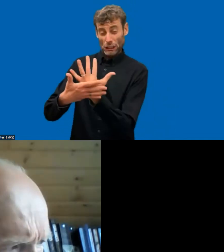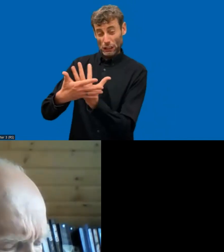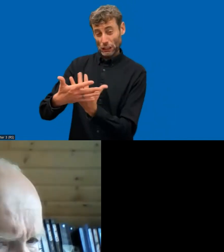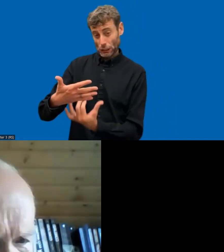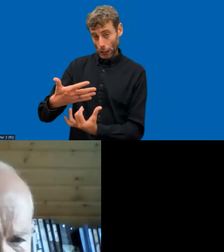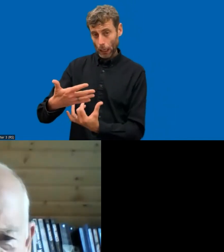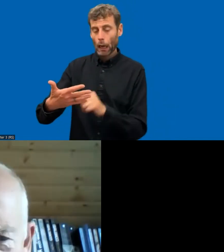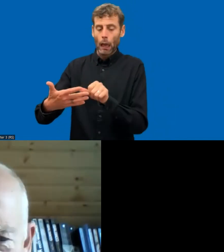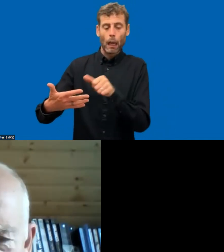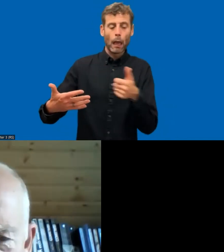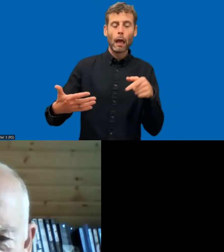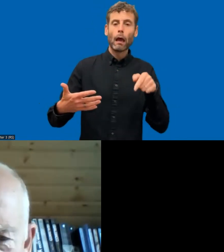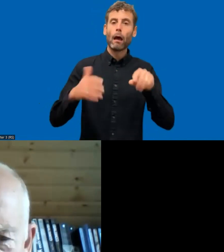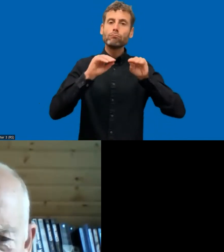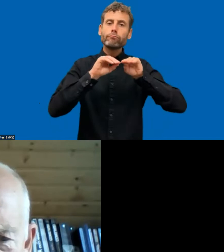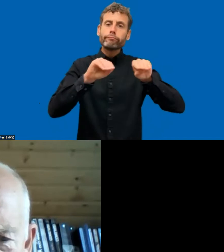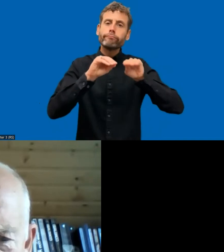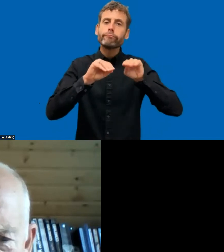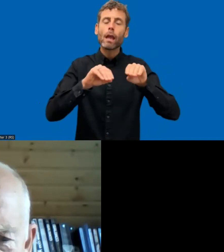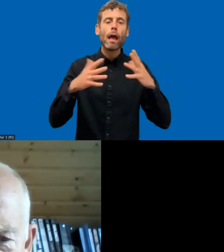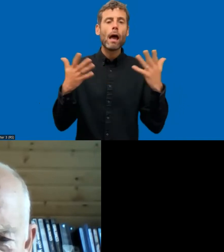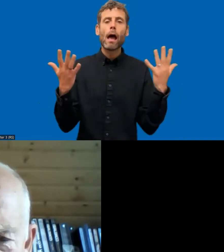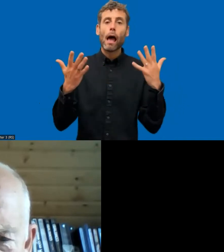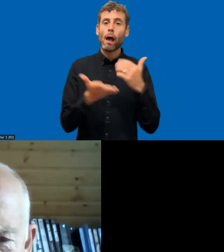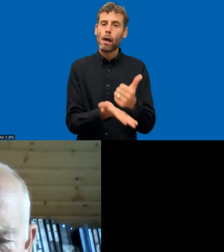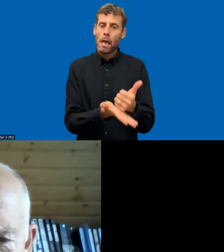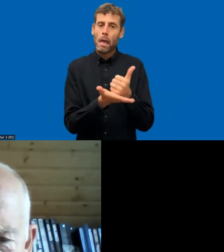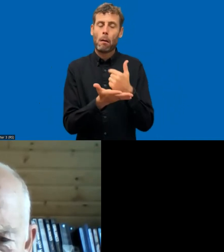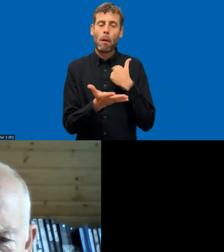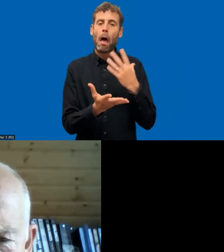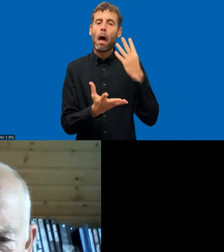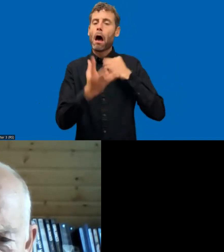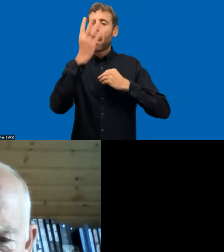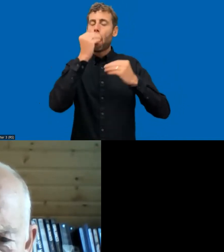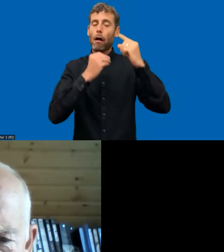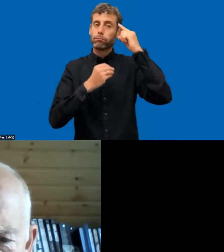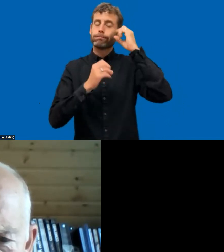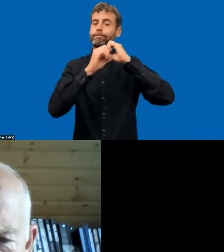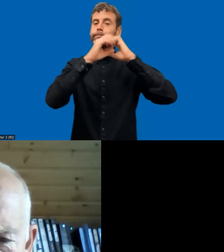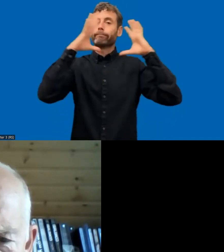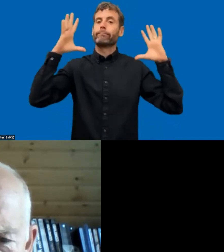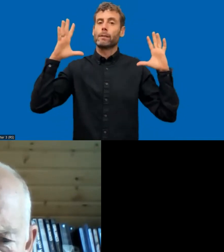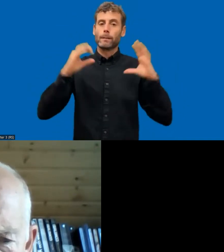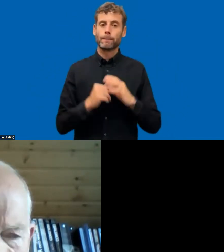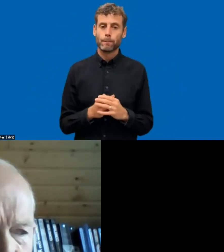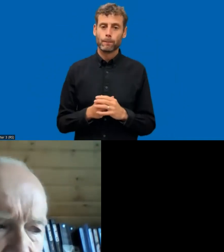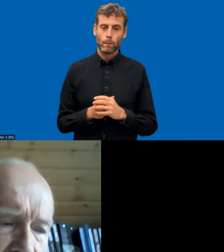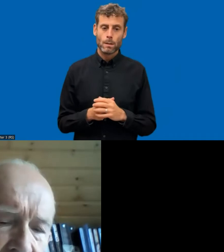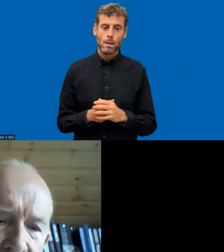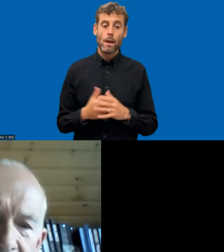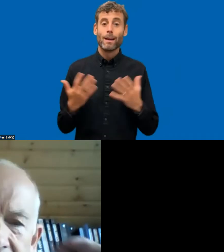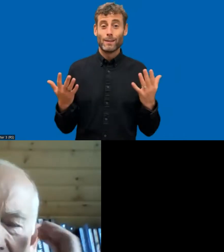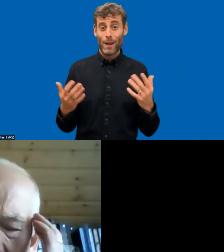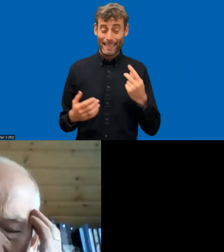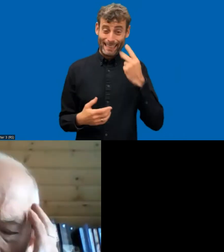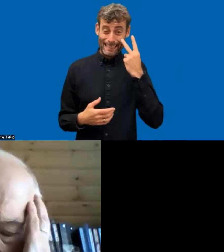maybe, and less text heavy. So we really have problems already kind of agreeing on how to write the text. So